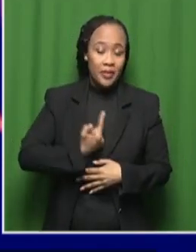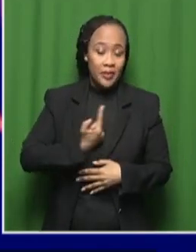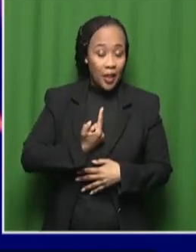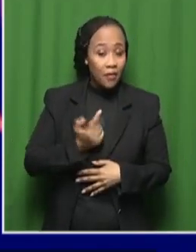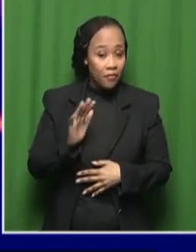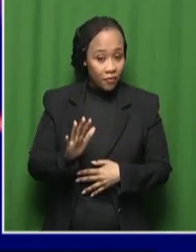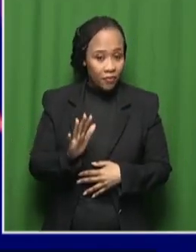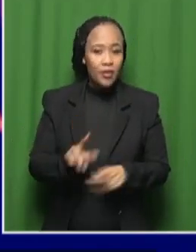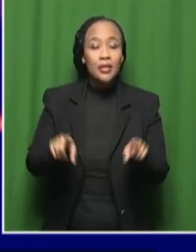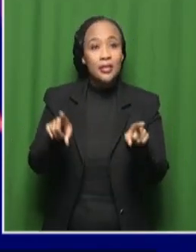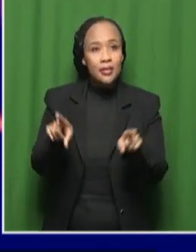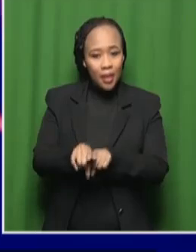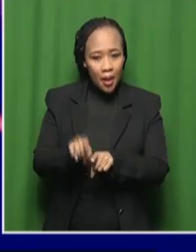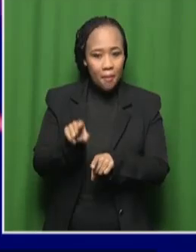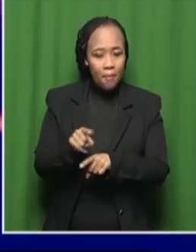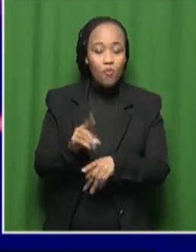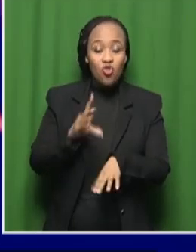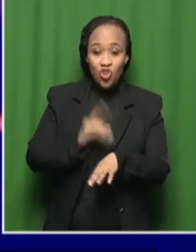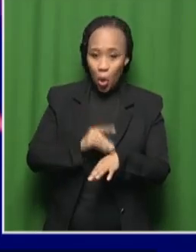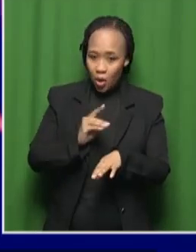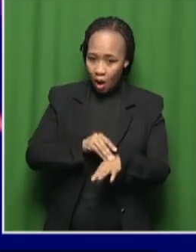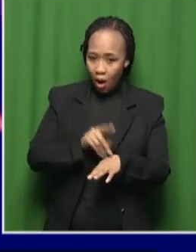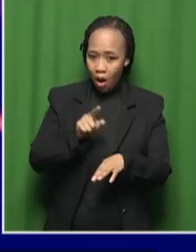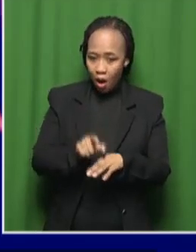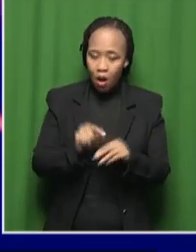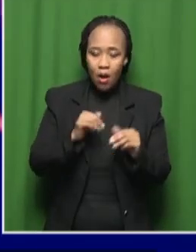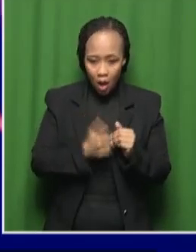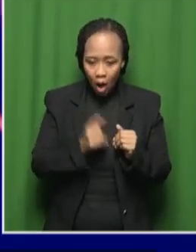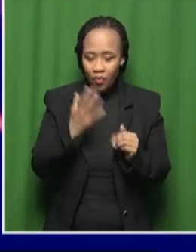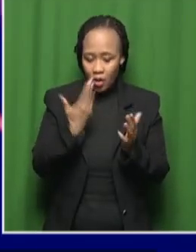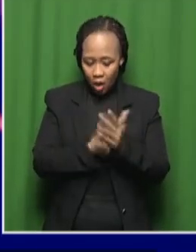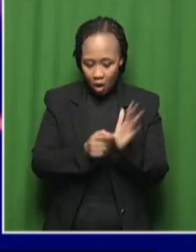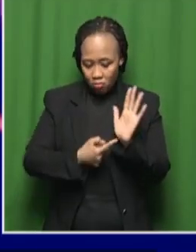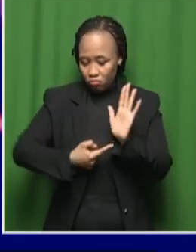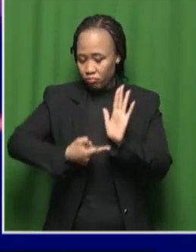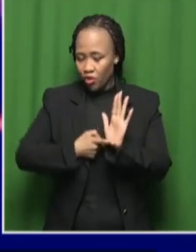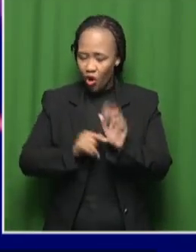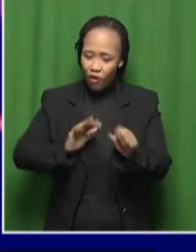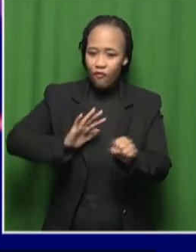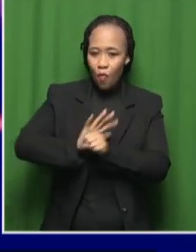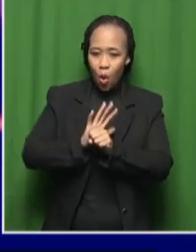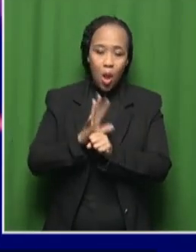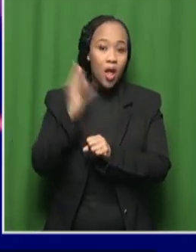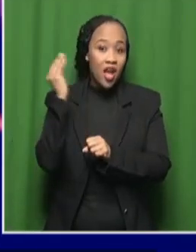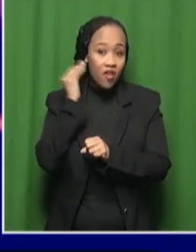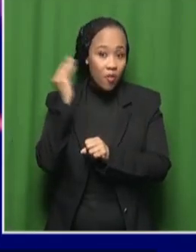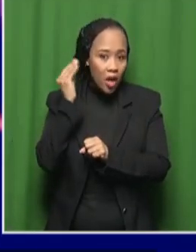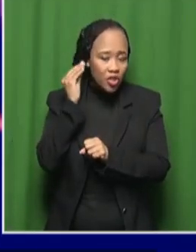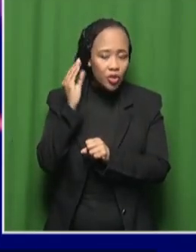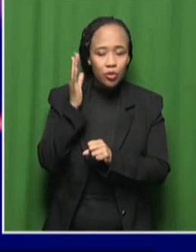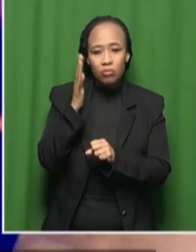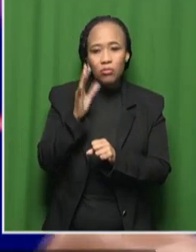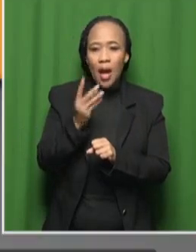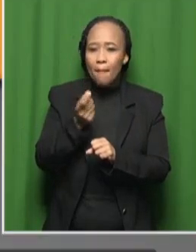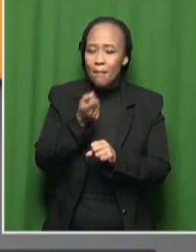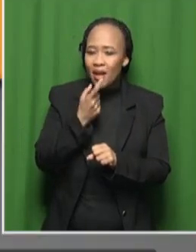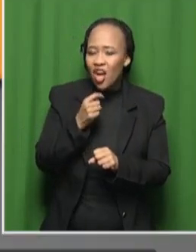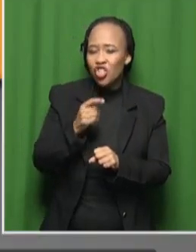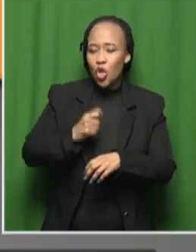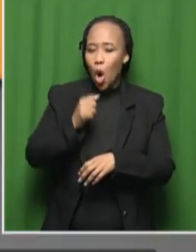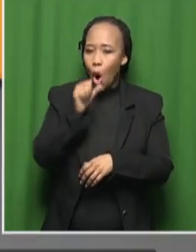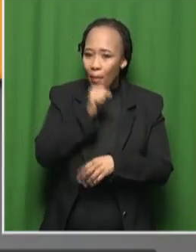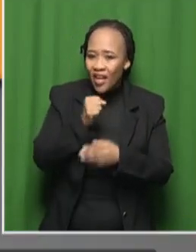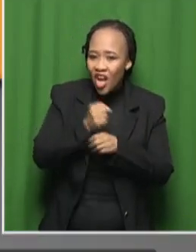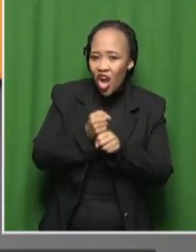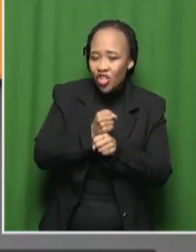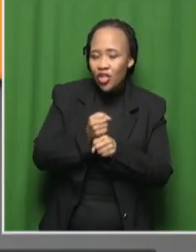doctor to be able to care for you holistically because they don't have a full view of actually the medications and the illnesses that you may have had. So how do you populate